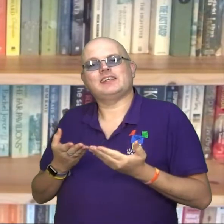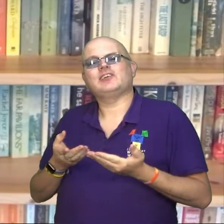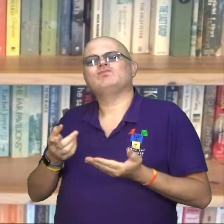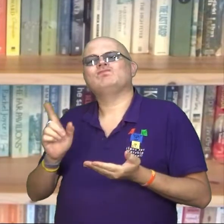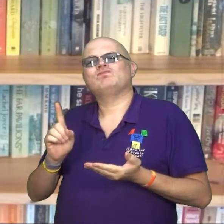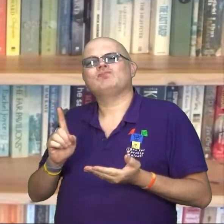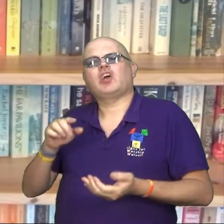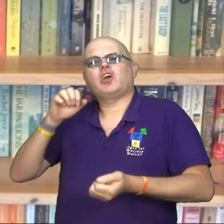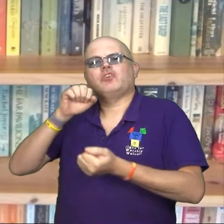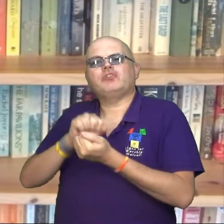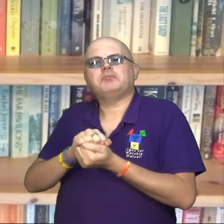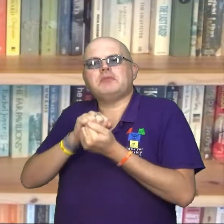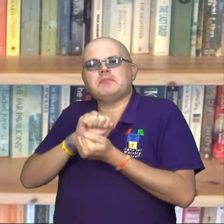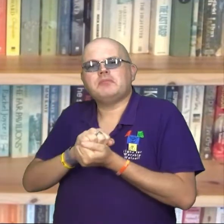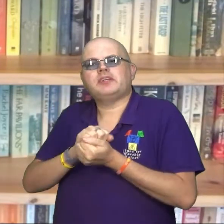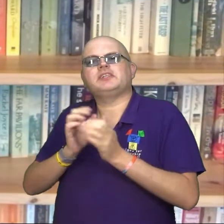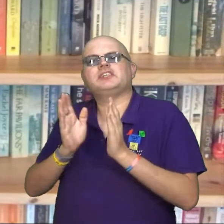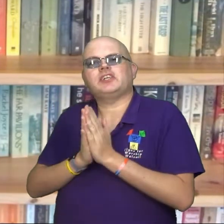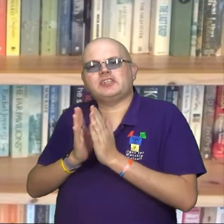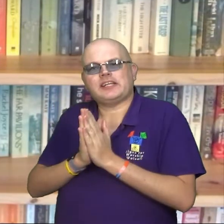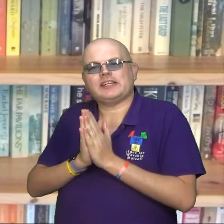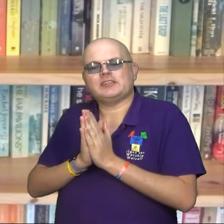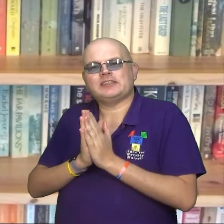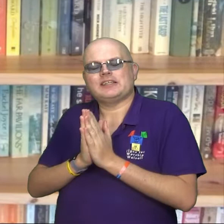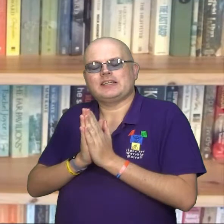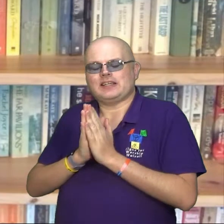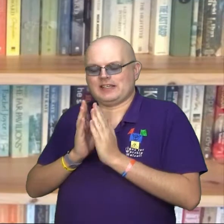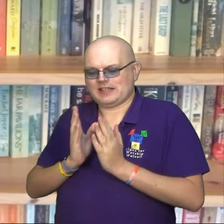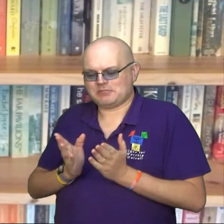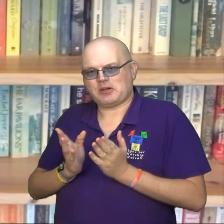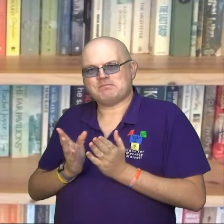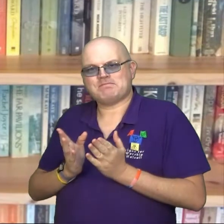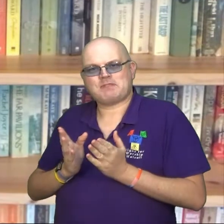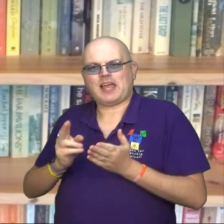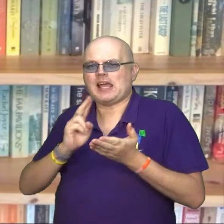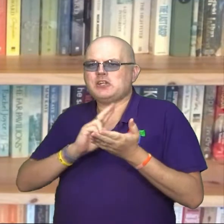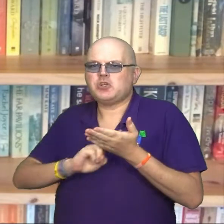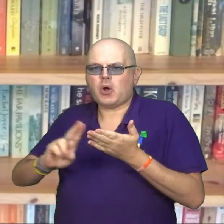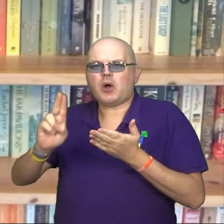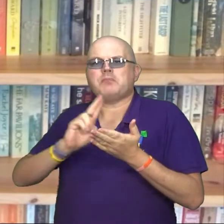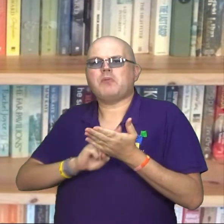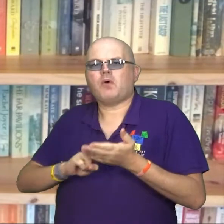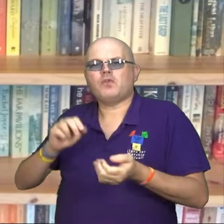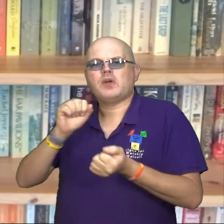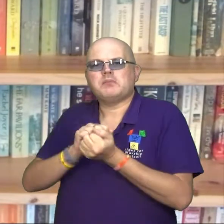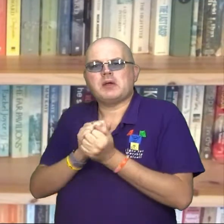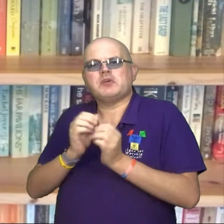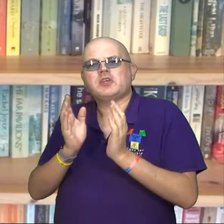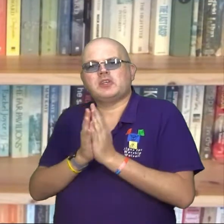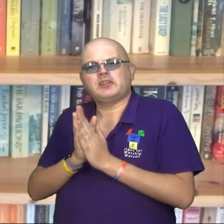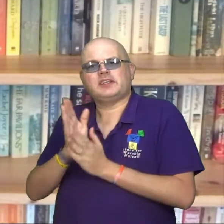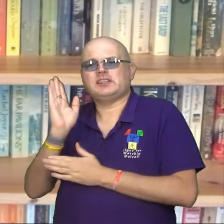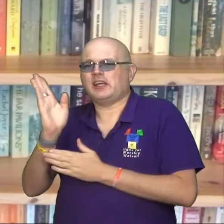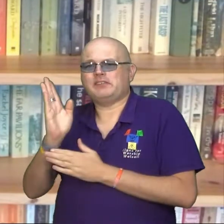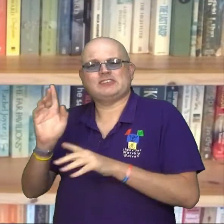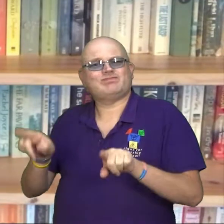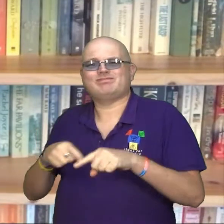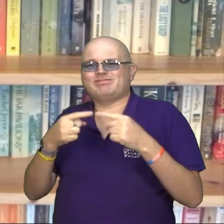Today is, of course, Remembrance Sunday, but we can't have our normal Remembrance Sunday